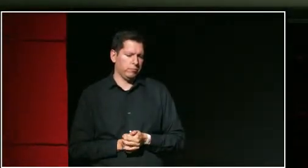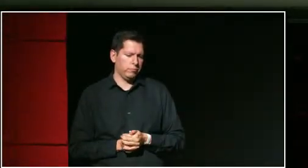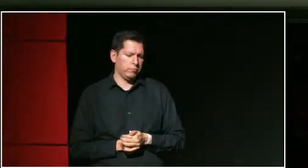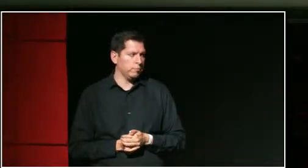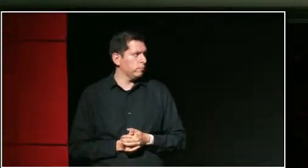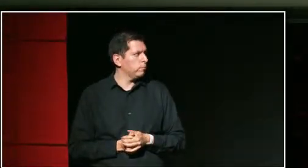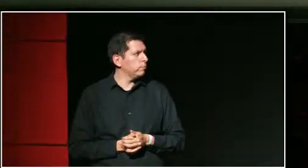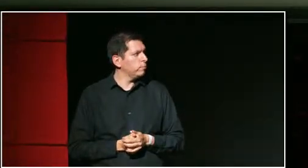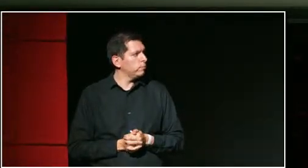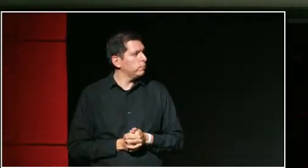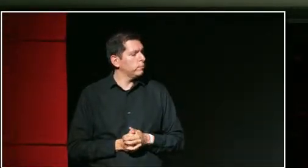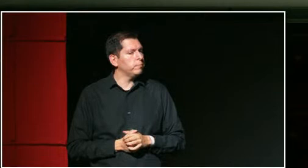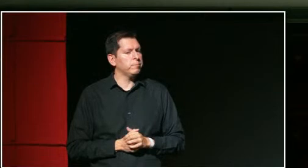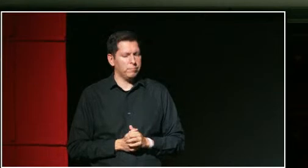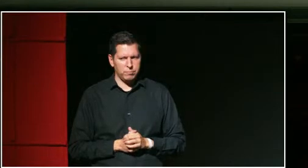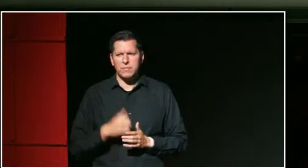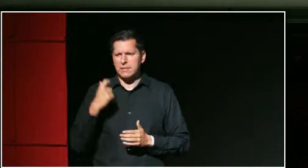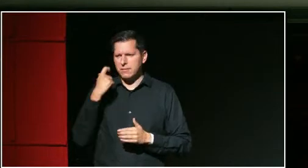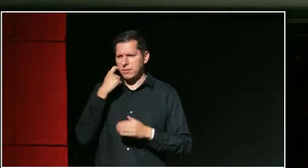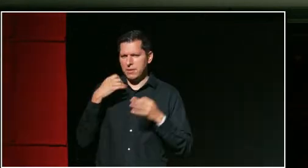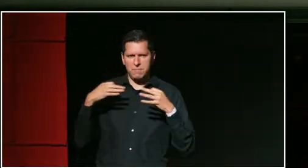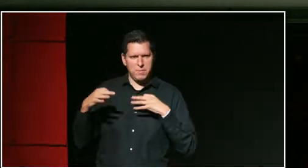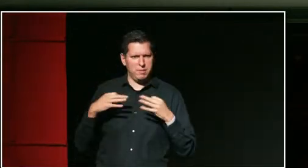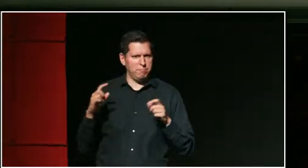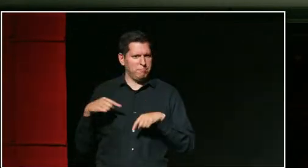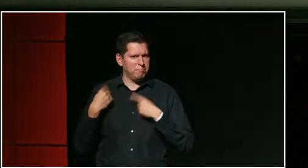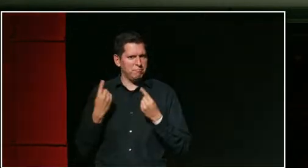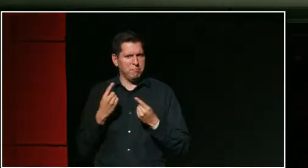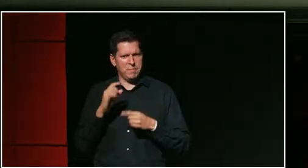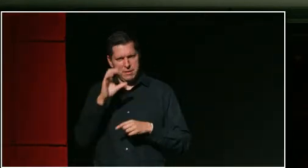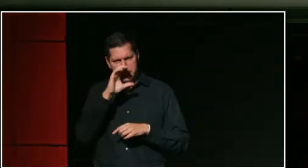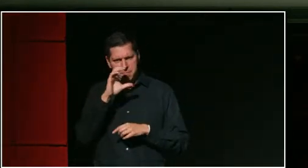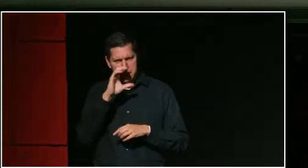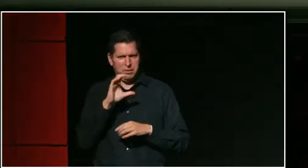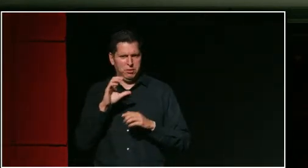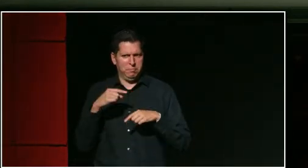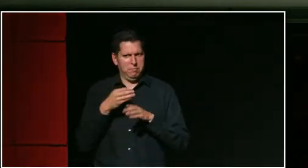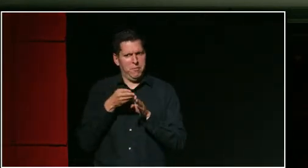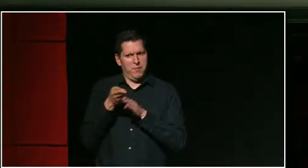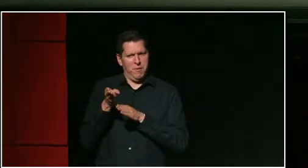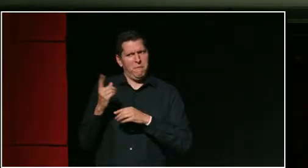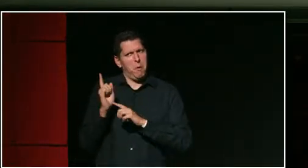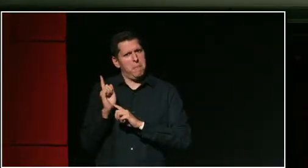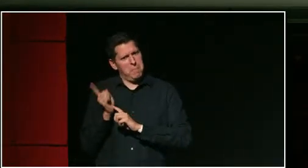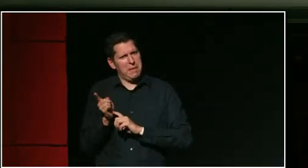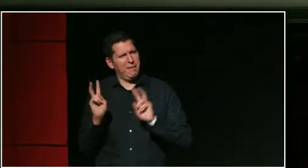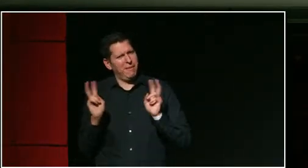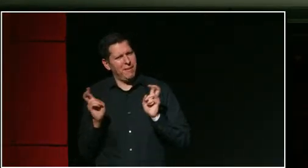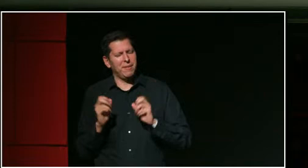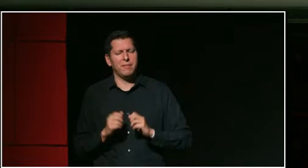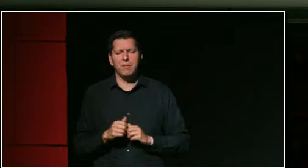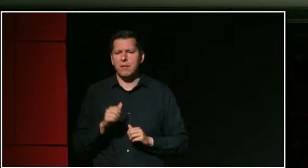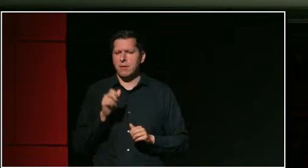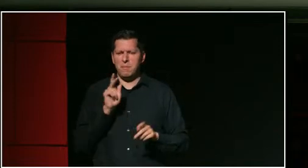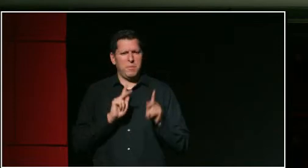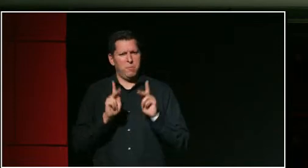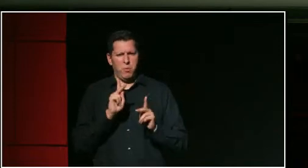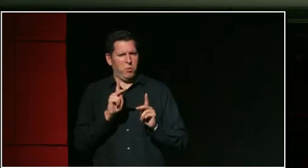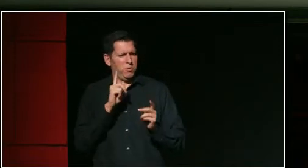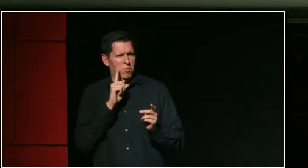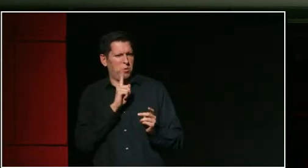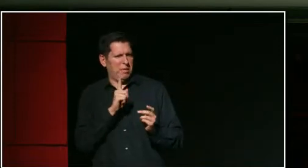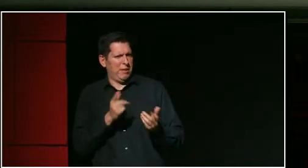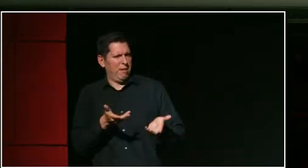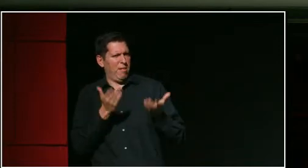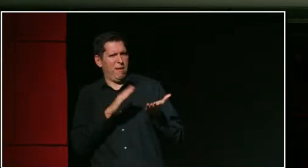So, as Bonnie mentioned, I've been at in the animation racket for a minute, and animators, we don't get a whole lot of hype, and you know,